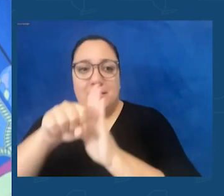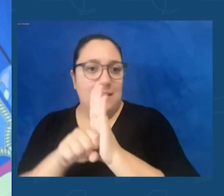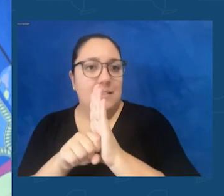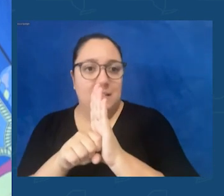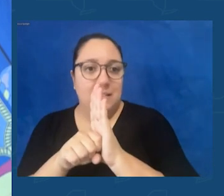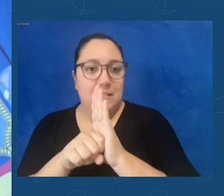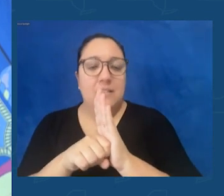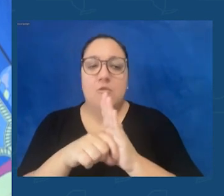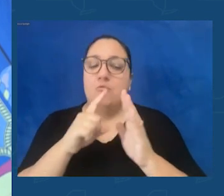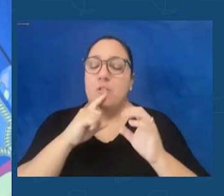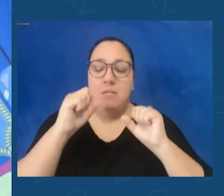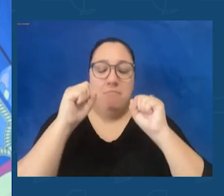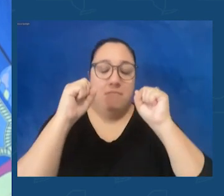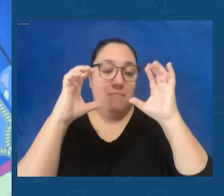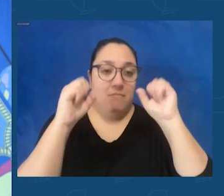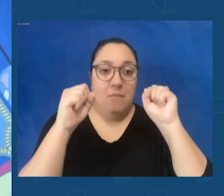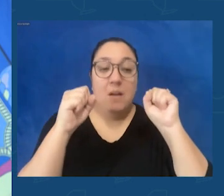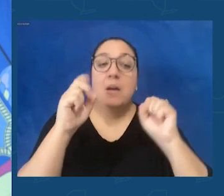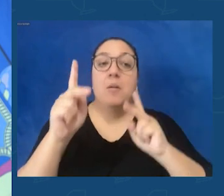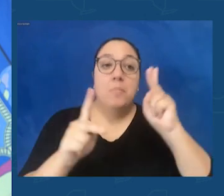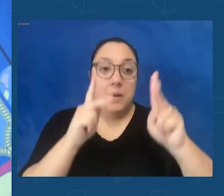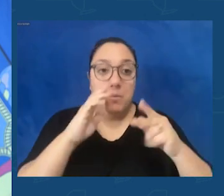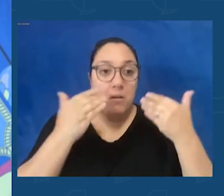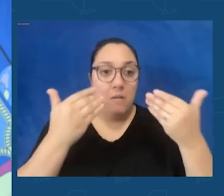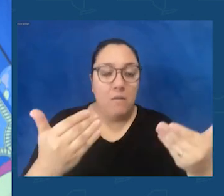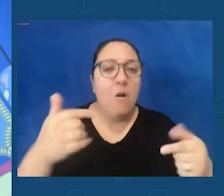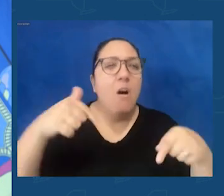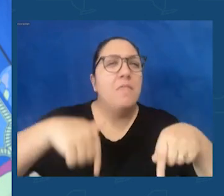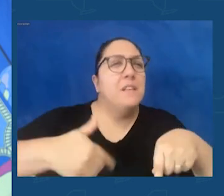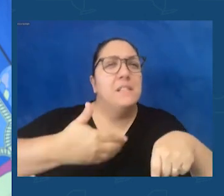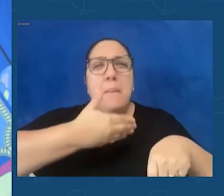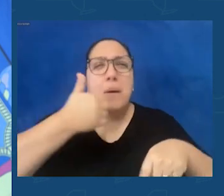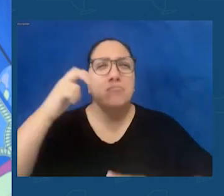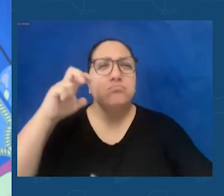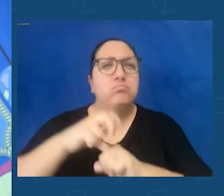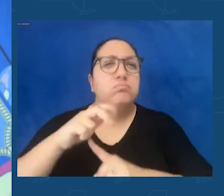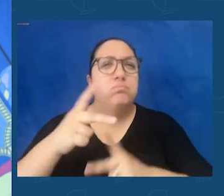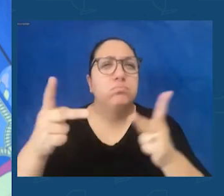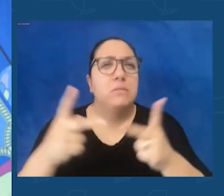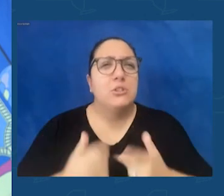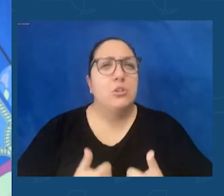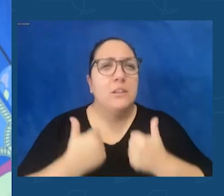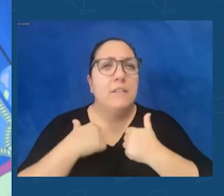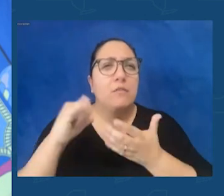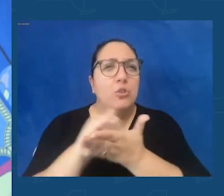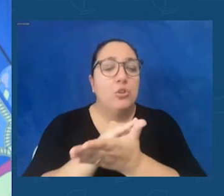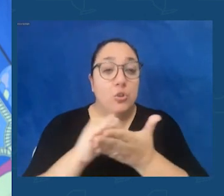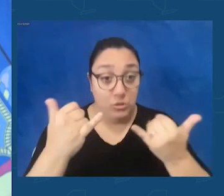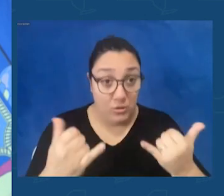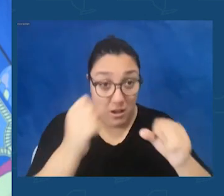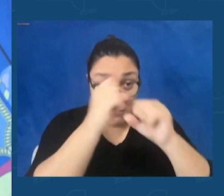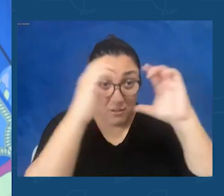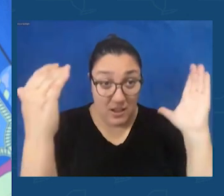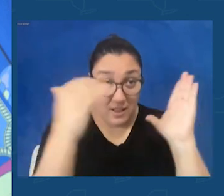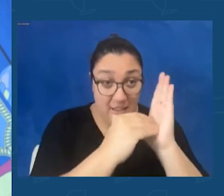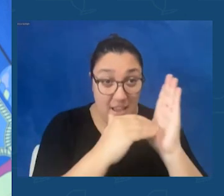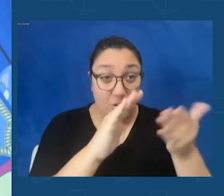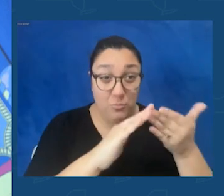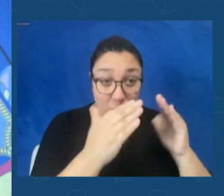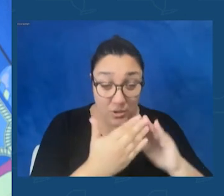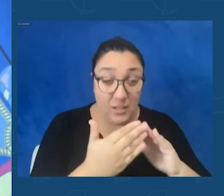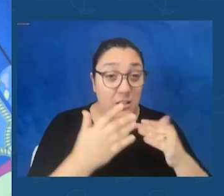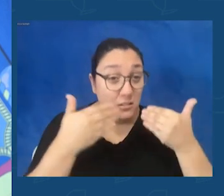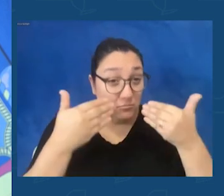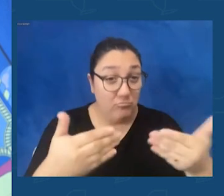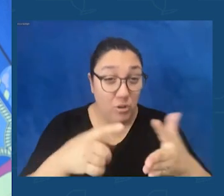go forth and let people say why we know this is the greatest place to live anywhere in the world. So let's reimagine our communities, let's get started, and let's get those shovels